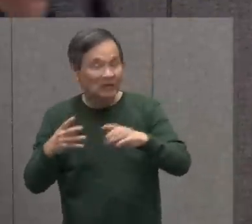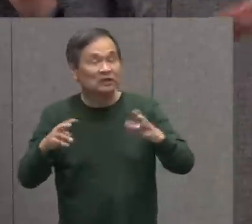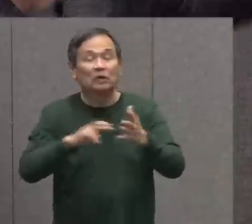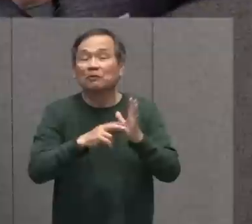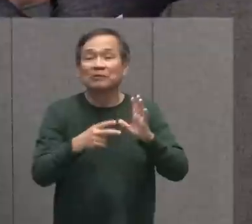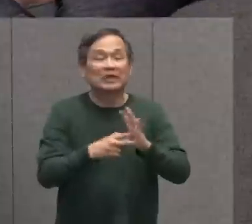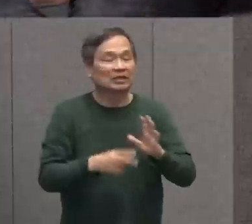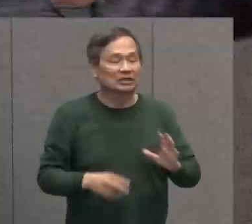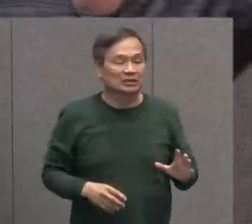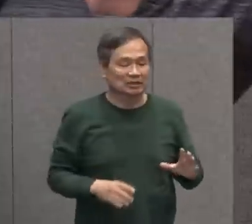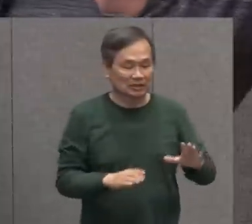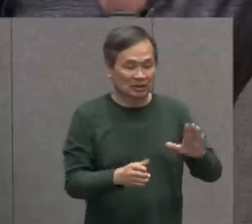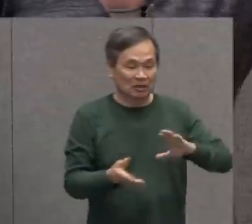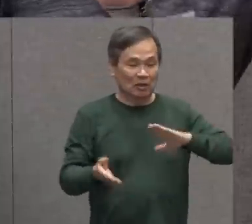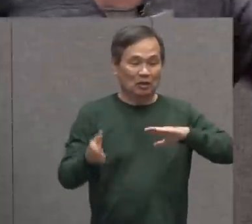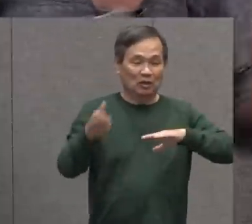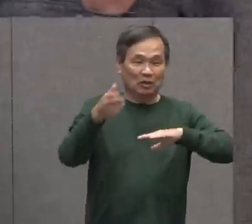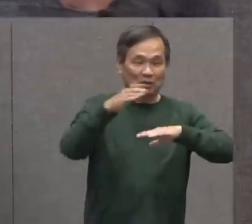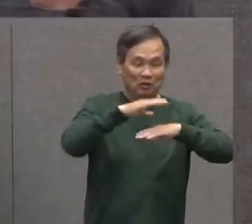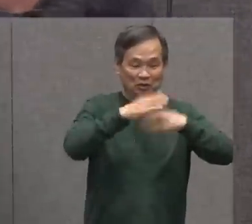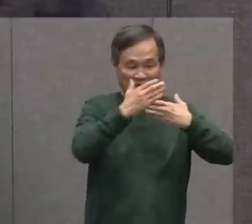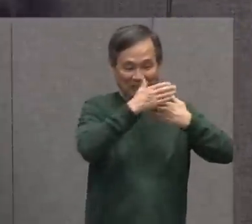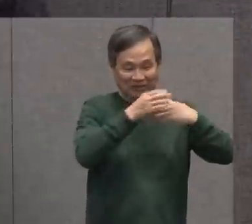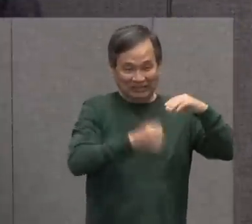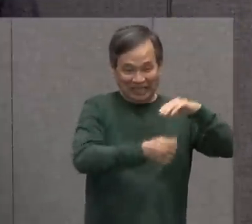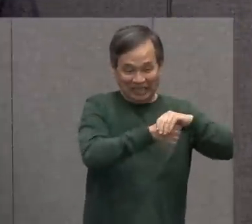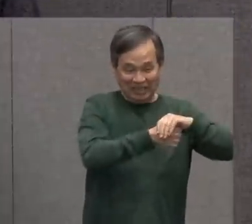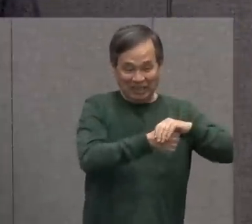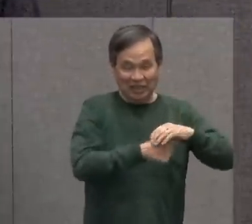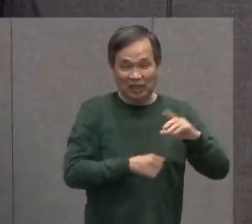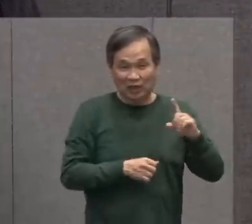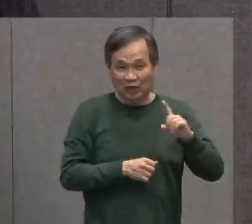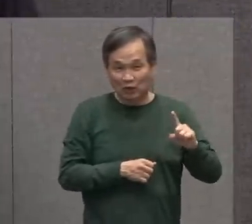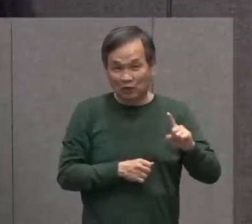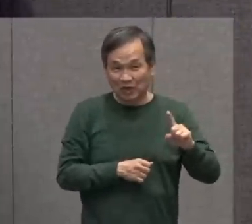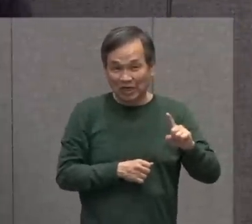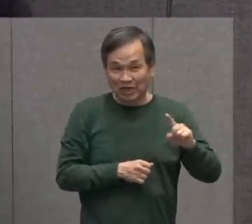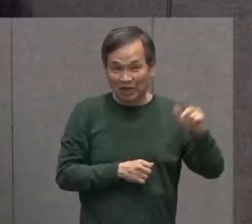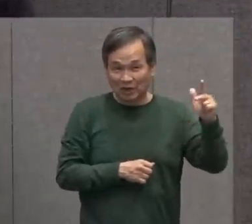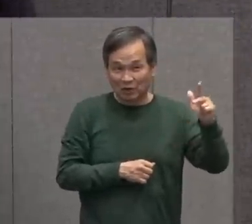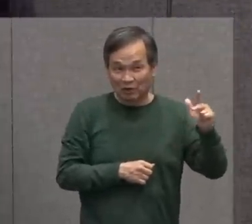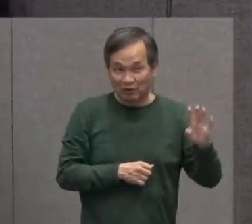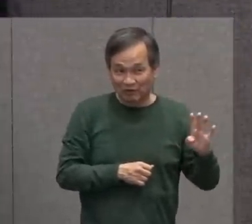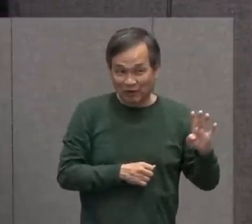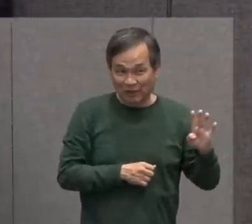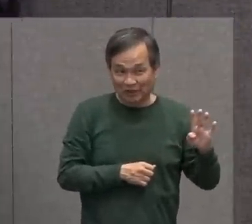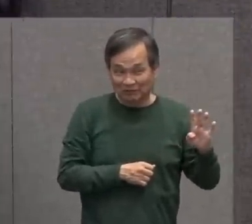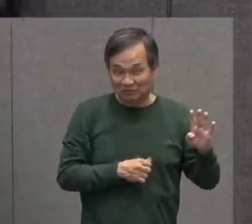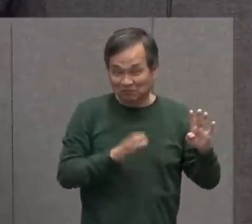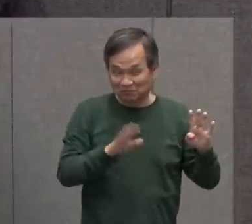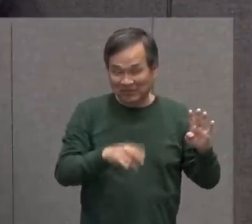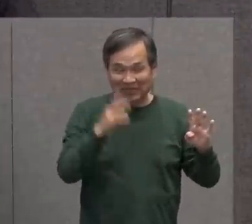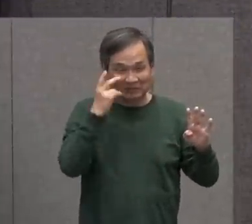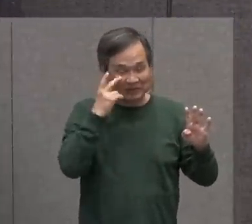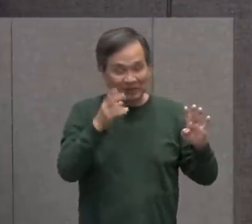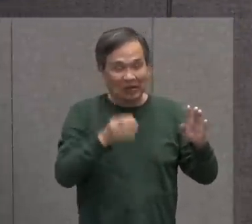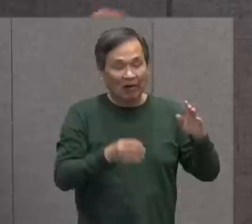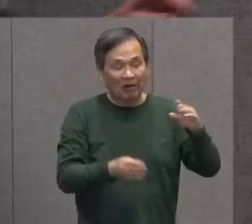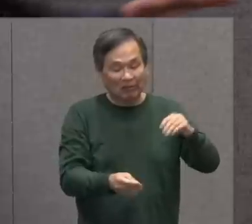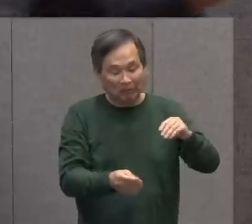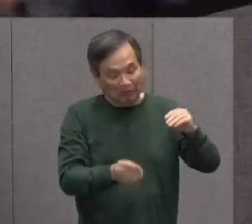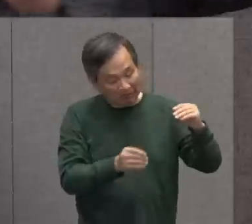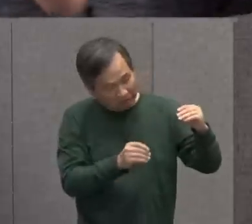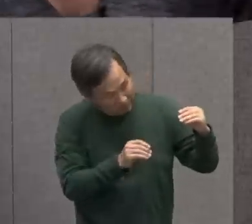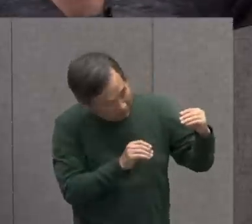1 3/4 plus our 2 1/4 should get me to 4. Let's take a look underneath and see if